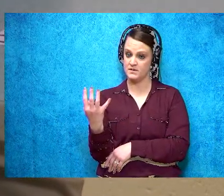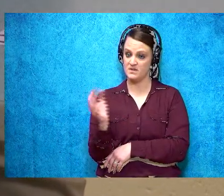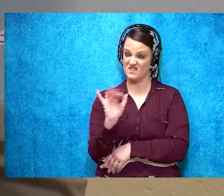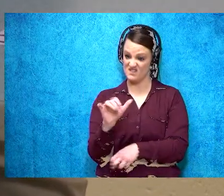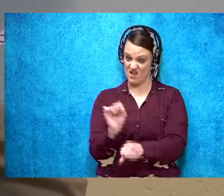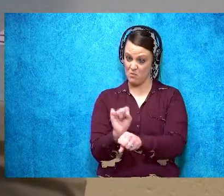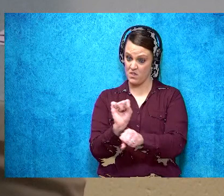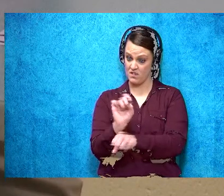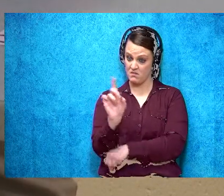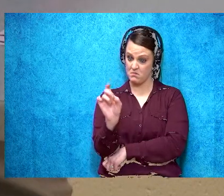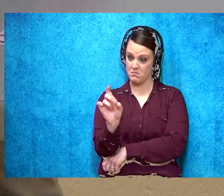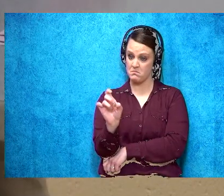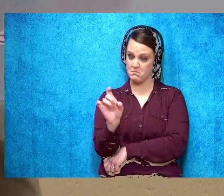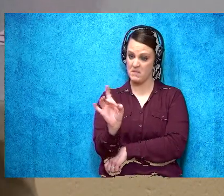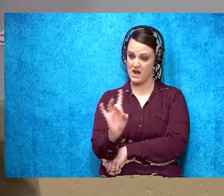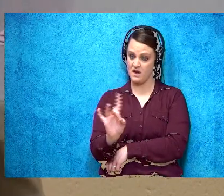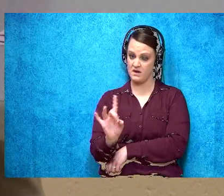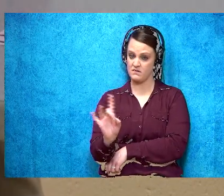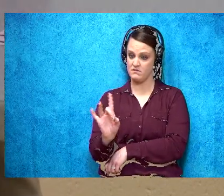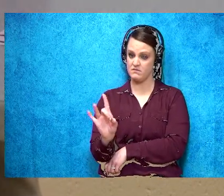That would be 8